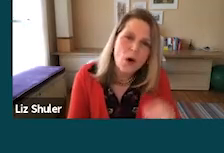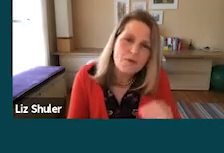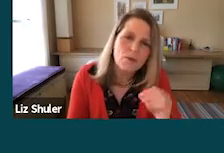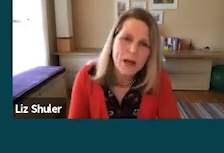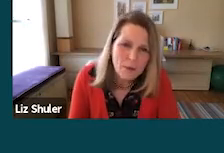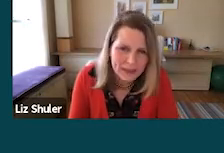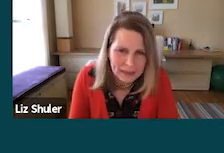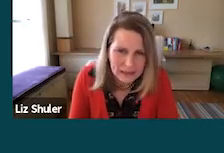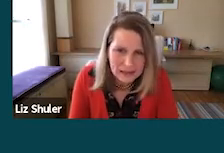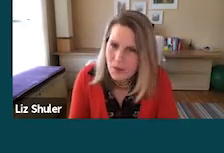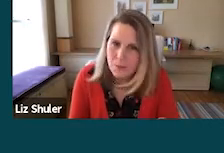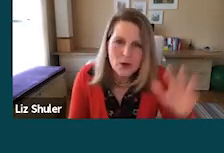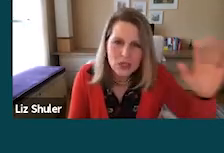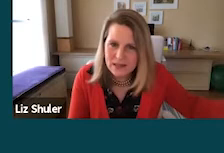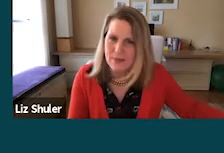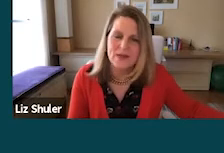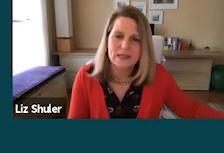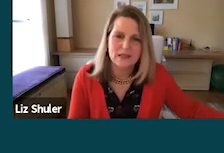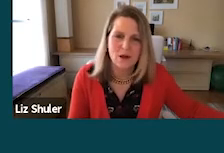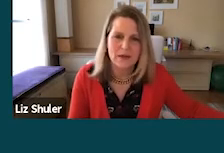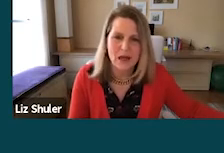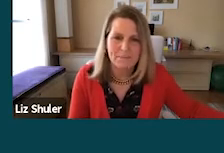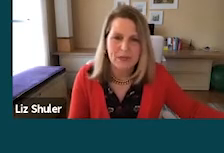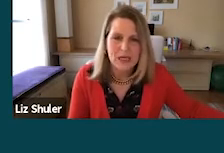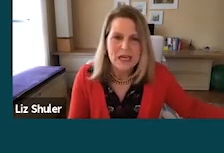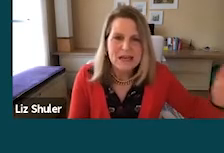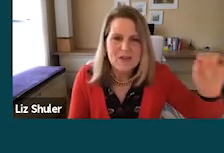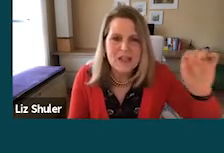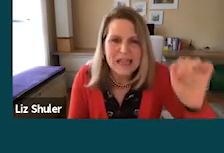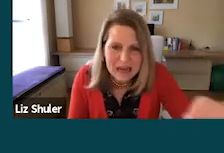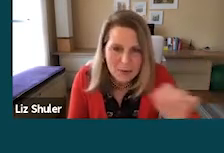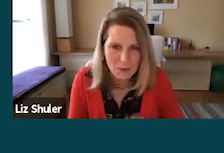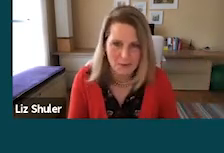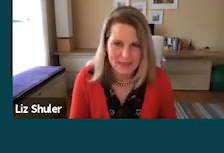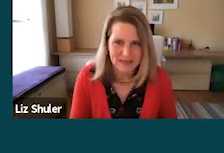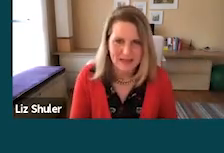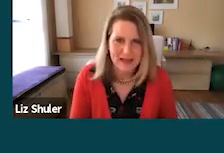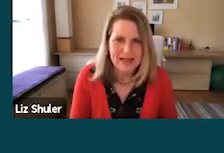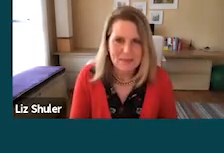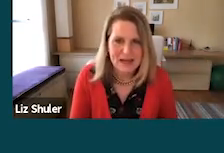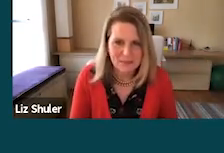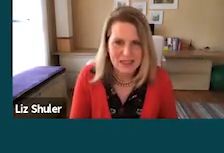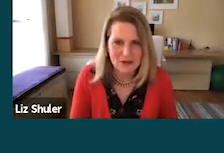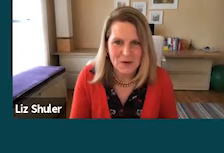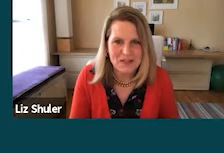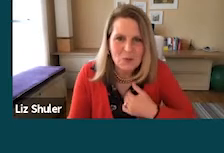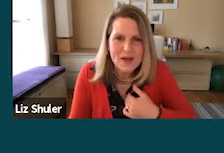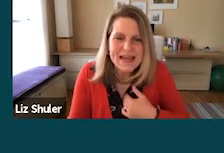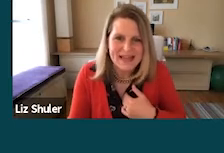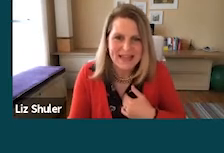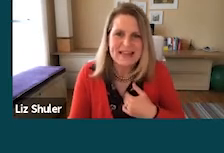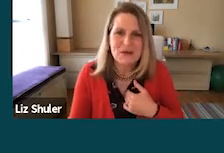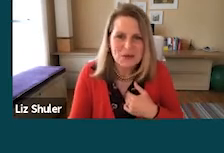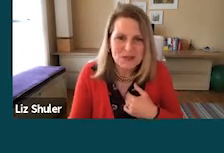so overwhelming. Mark Perrone talks about this all the time. Even the labor movement hasn't been able to get around it.